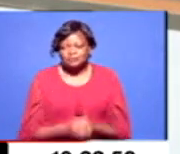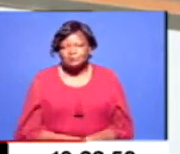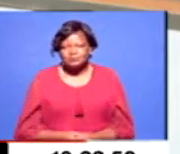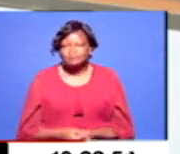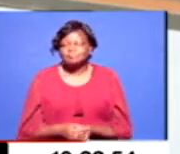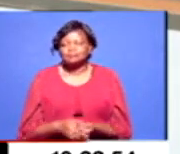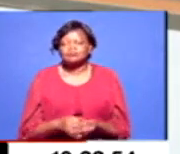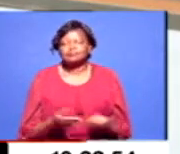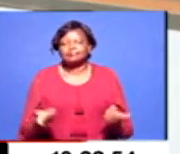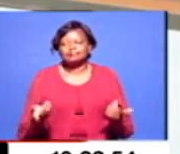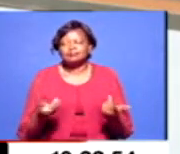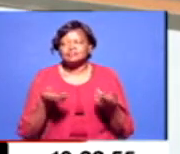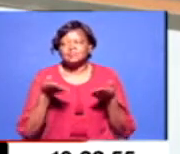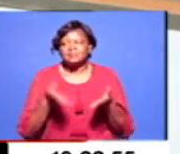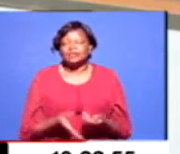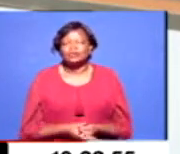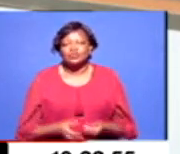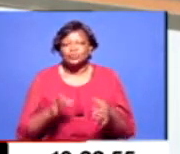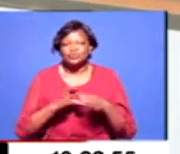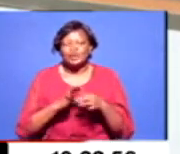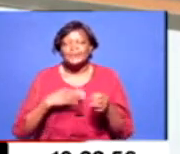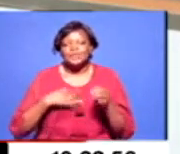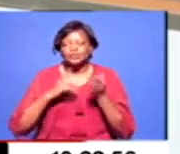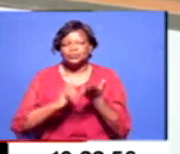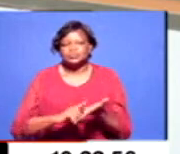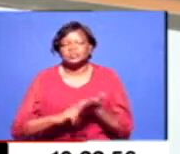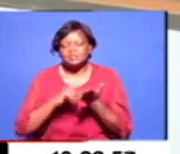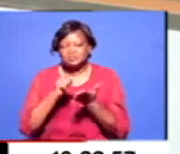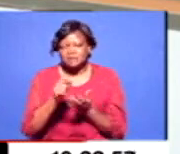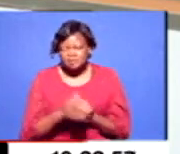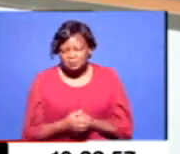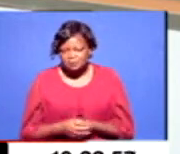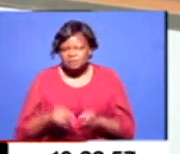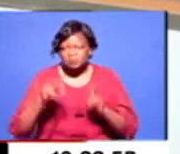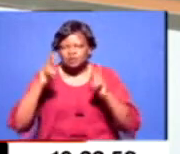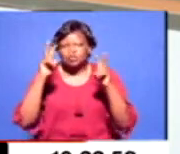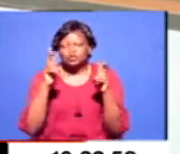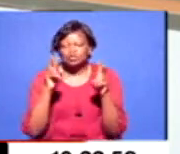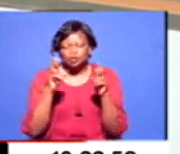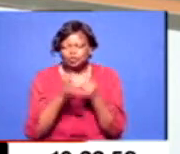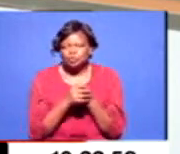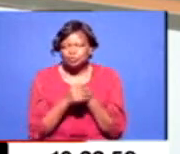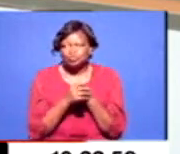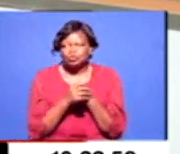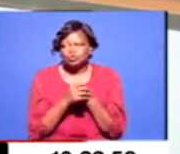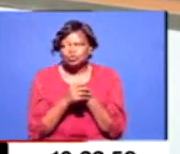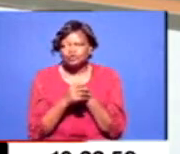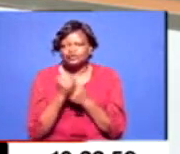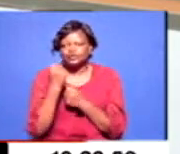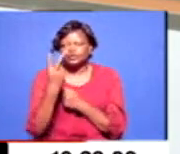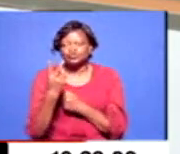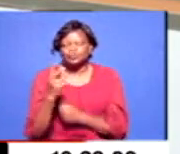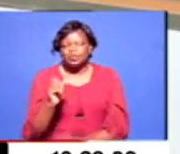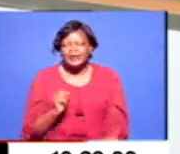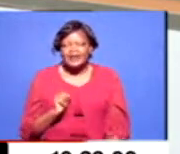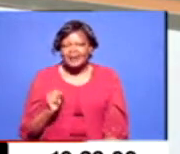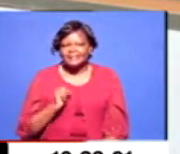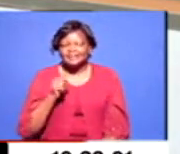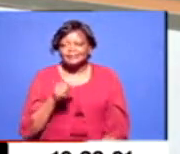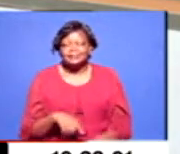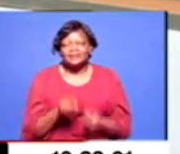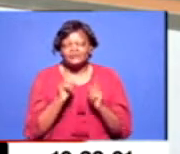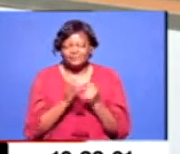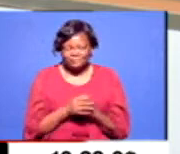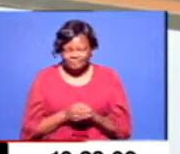said, now joining me to discuss this pertinent issue, two ladies. They have been in the